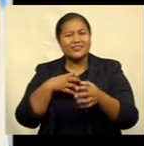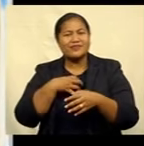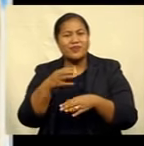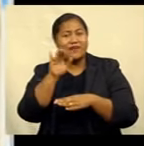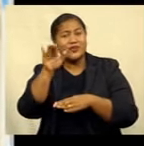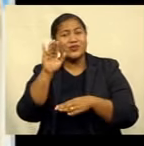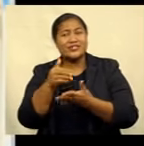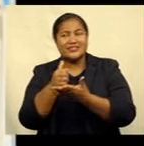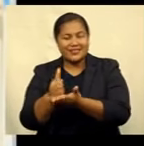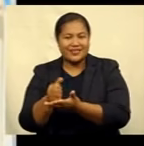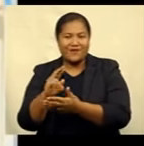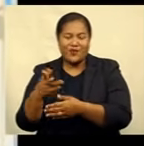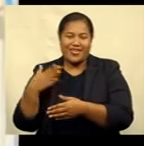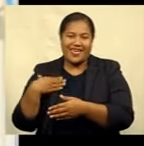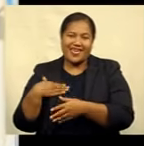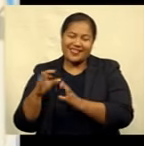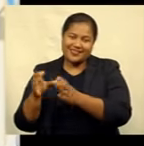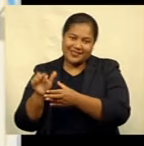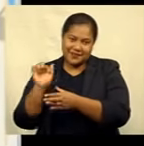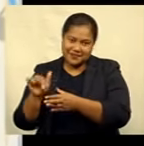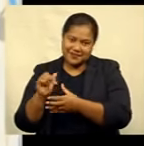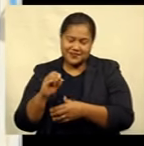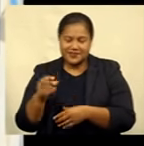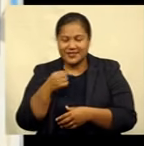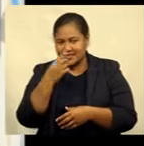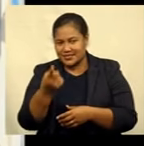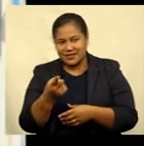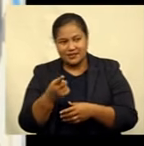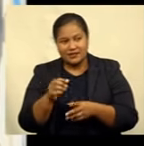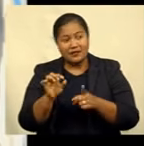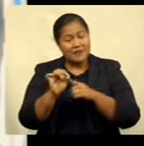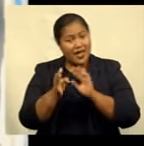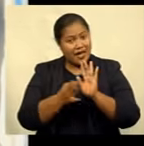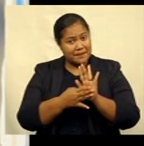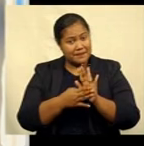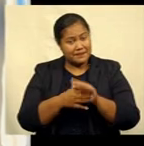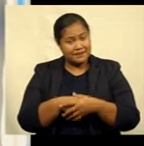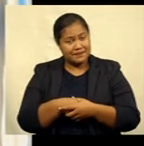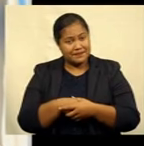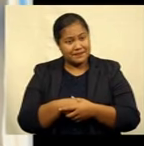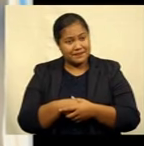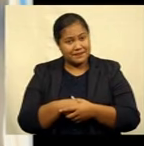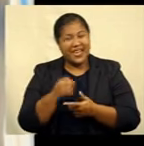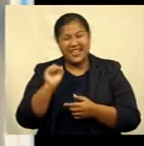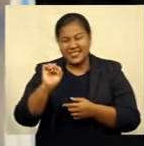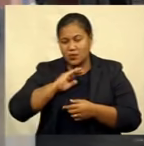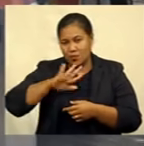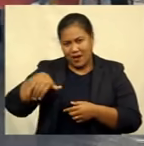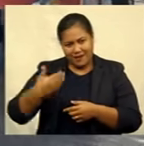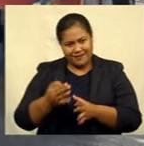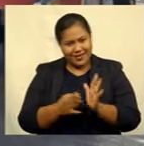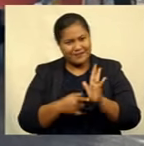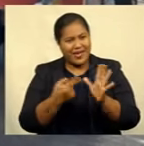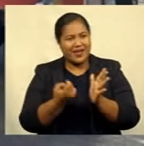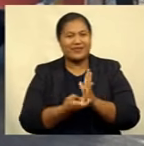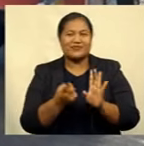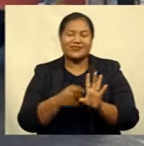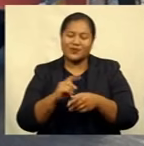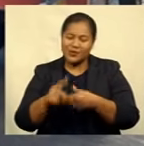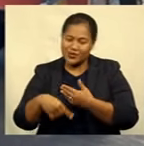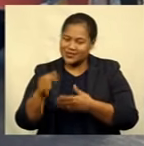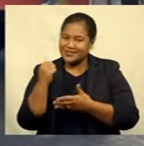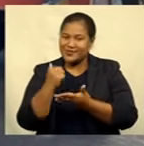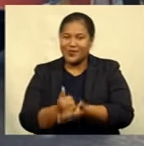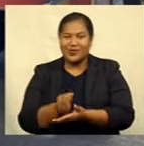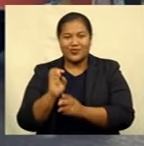assistance for the health sector. He thanked the Prime Minister, Vorenga Mbainimarama, and his wife, Mary, for their continued support to